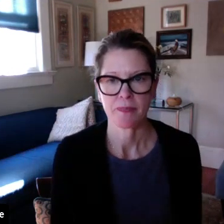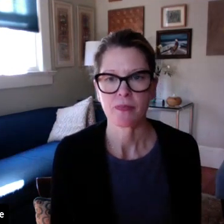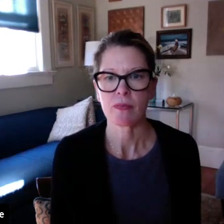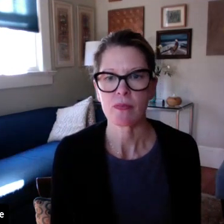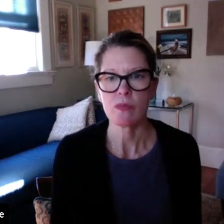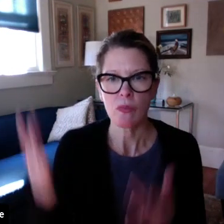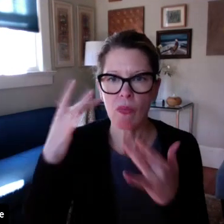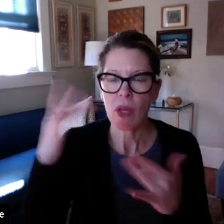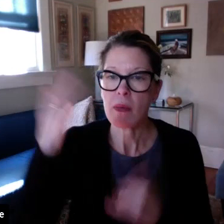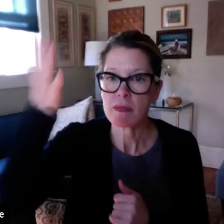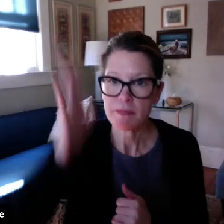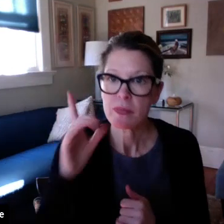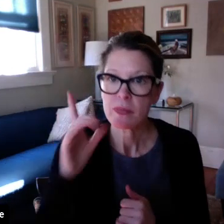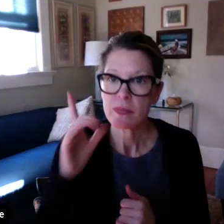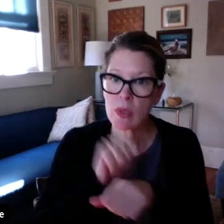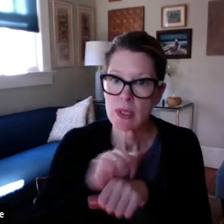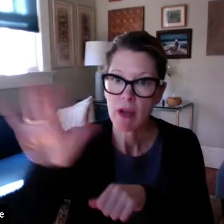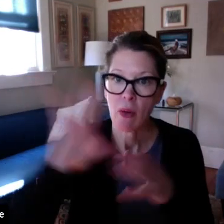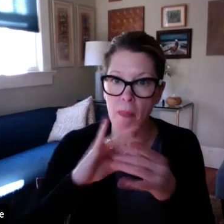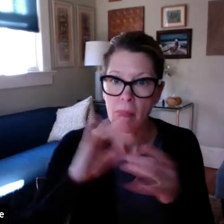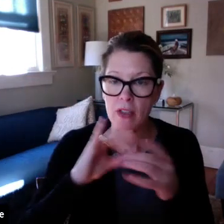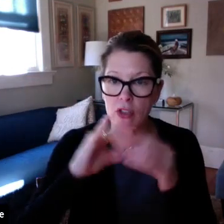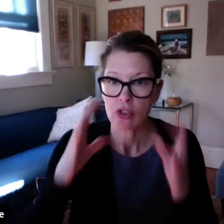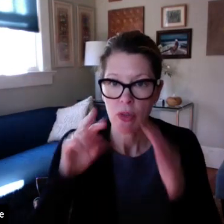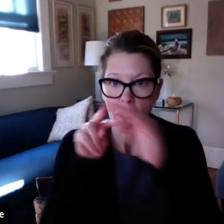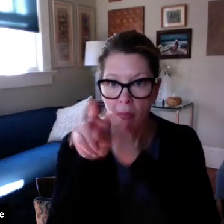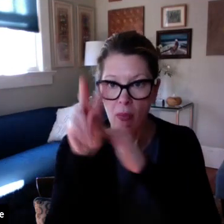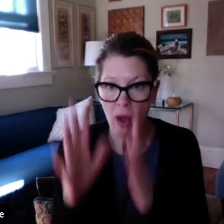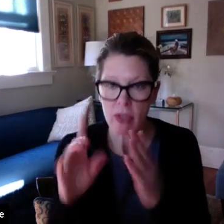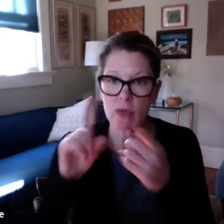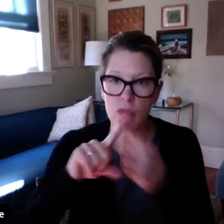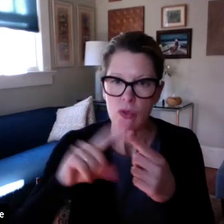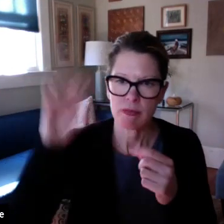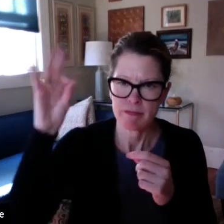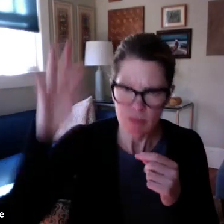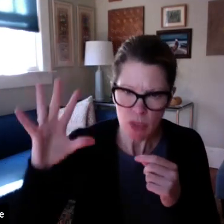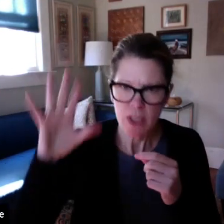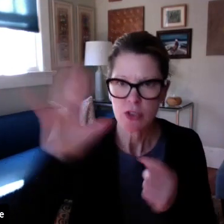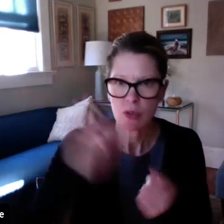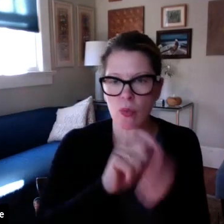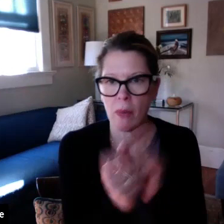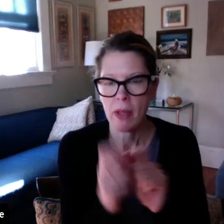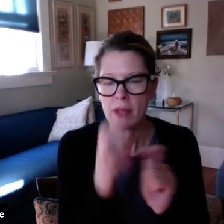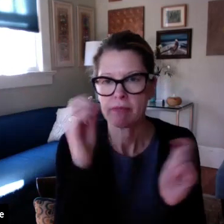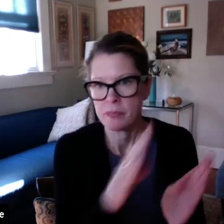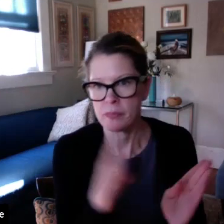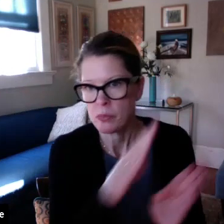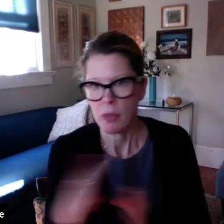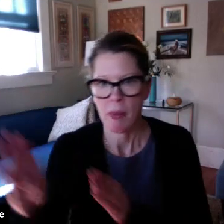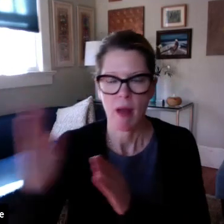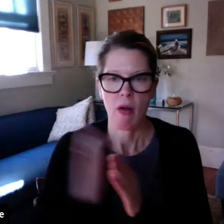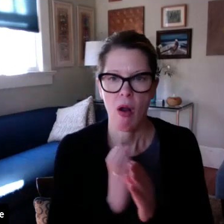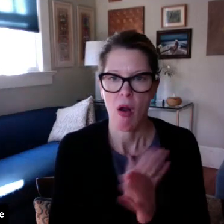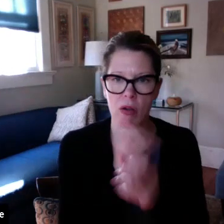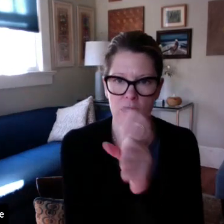Merciful God, who sent your messengers, the prophets, to preach repentance and prepare the way for our